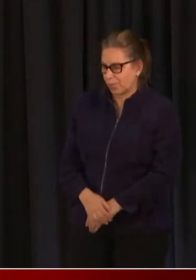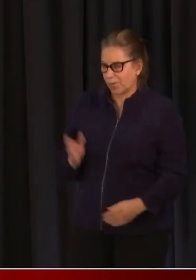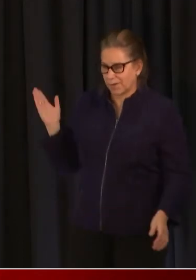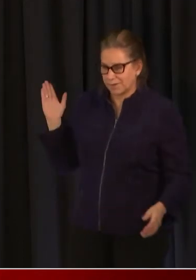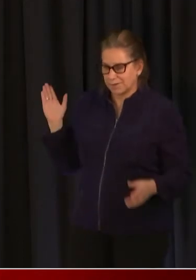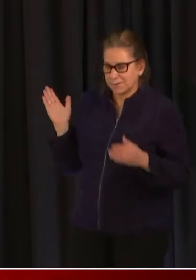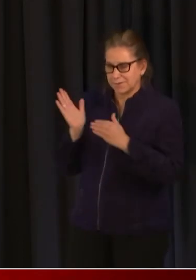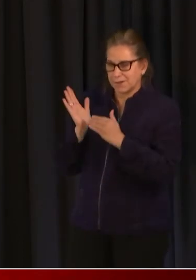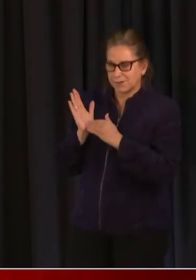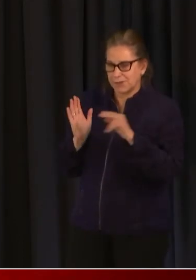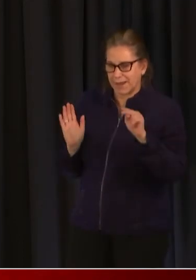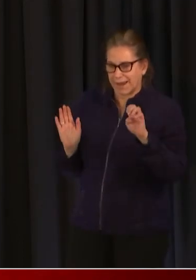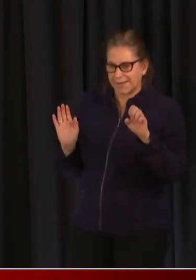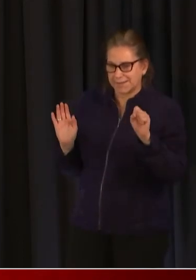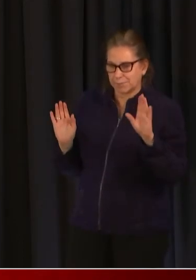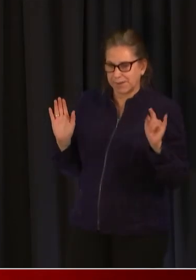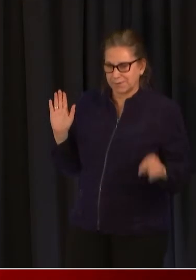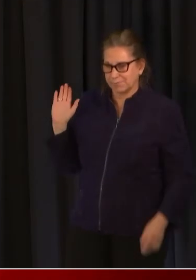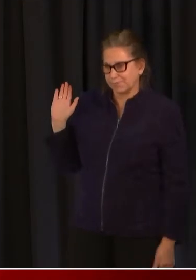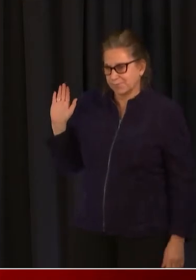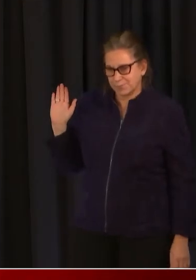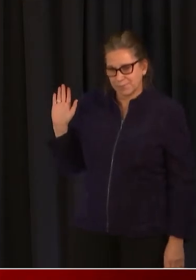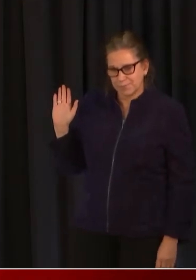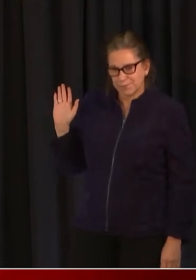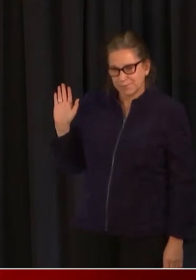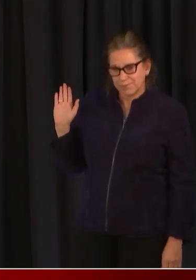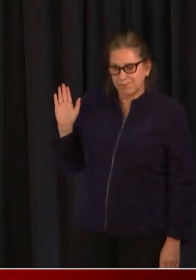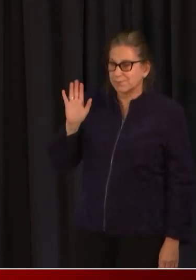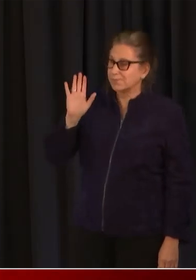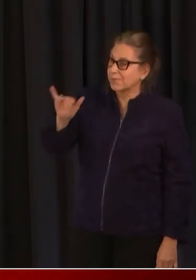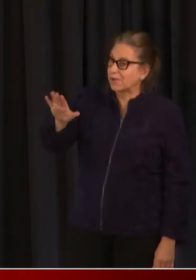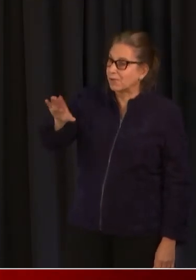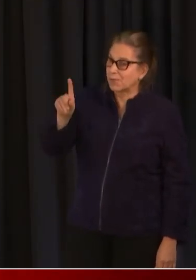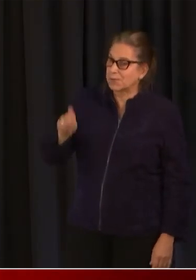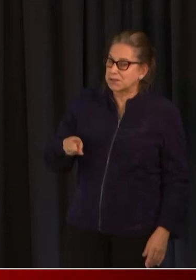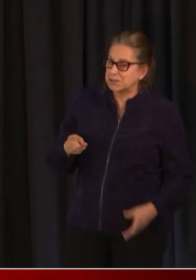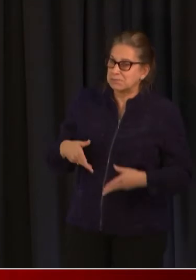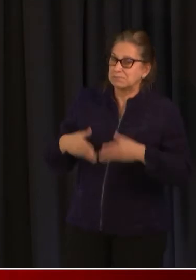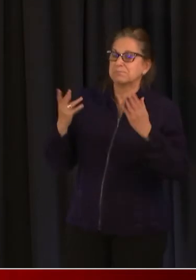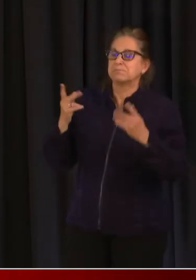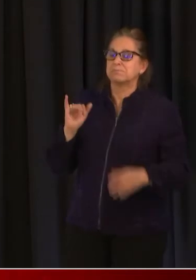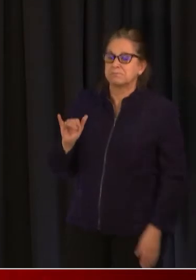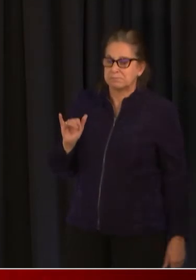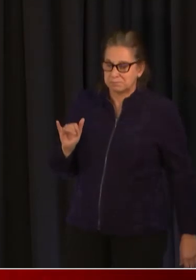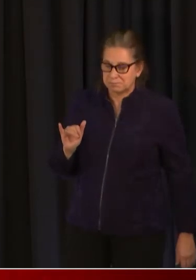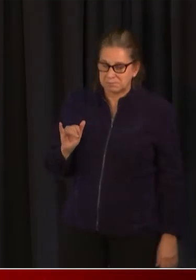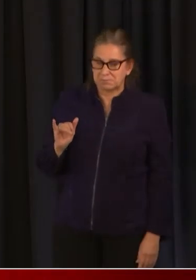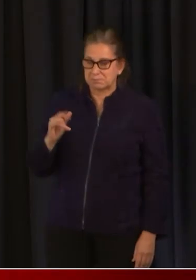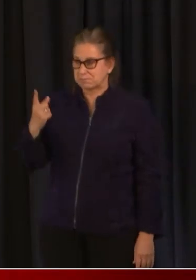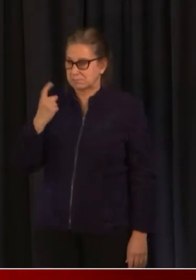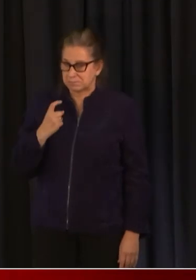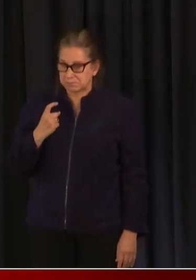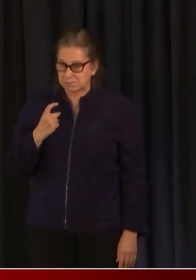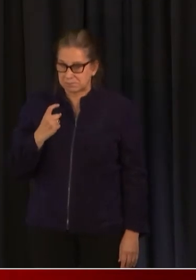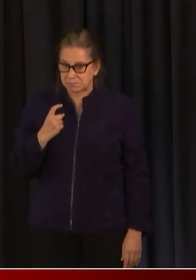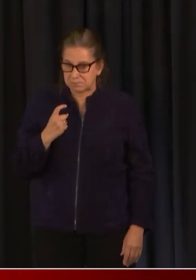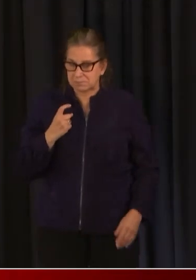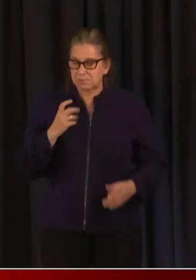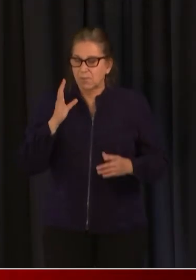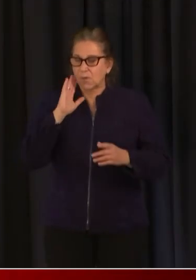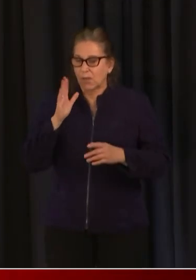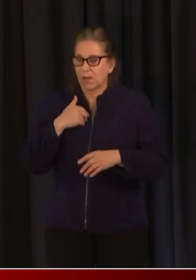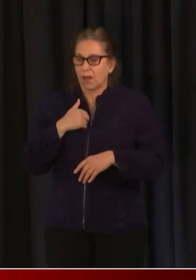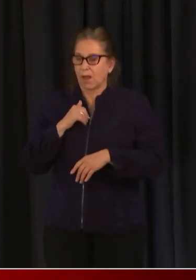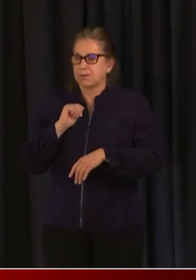So it's an interesting question in that you're suggesting or inquiring in the question as to whether or not we will set a